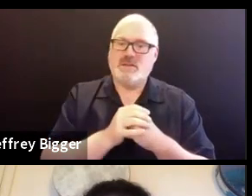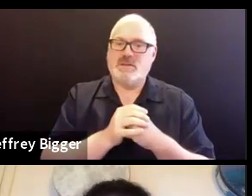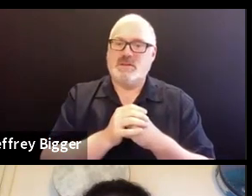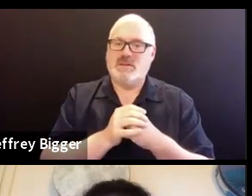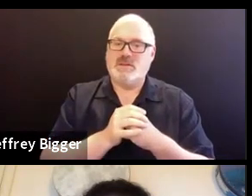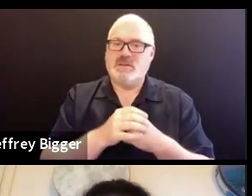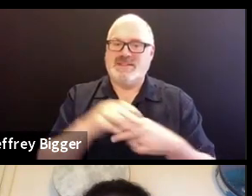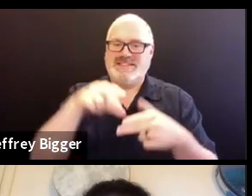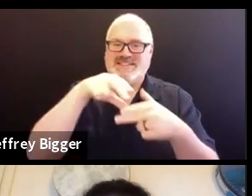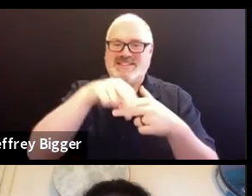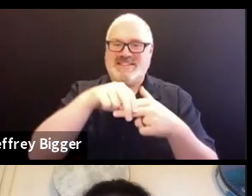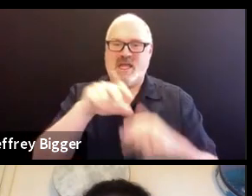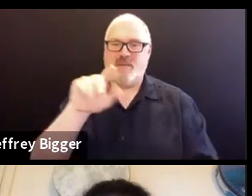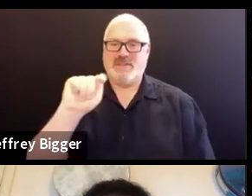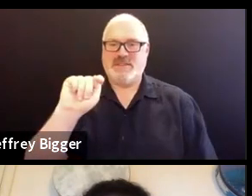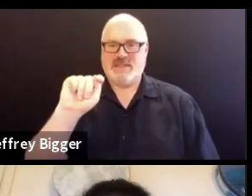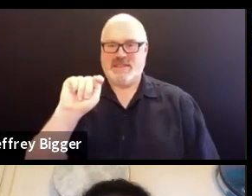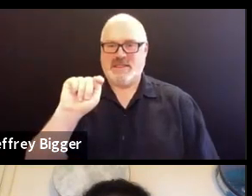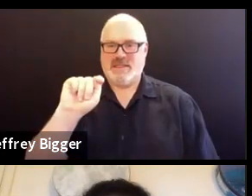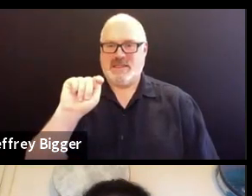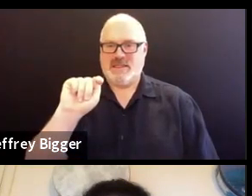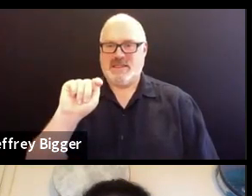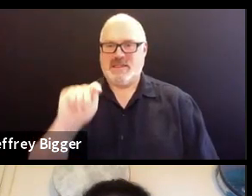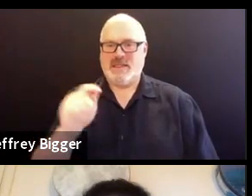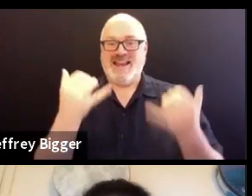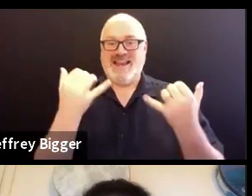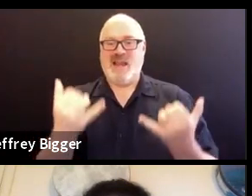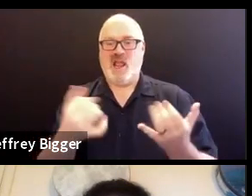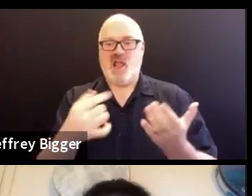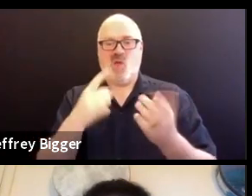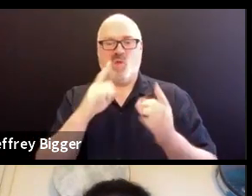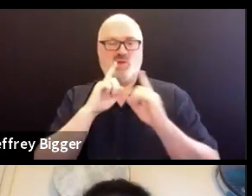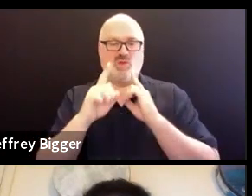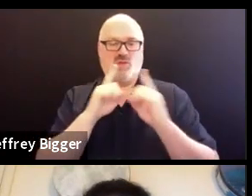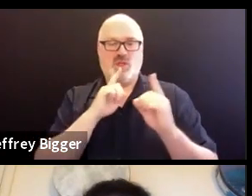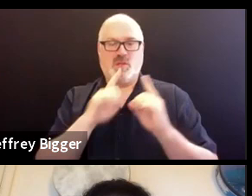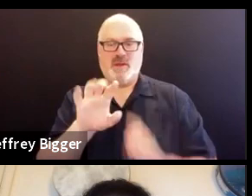tab C, we are actually now talking about the